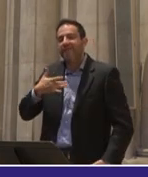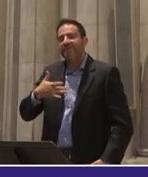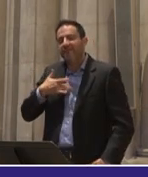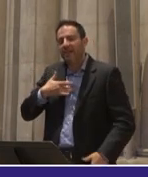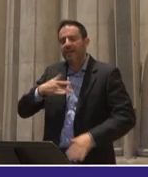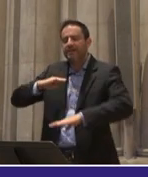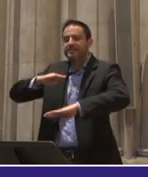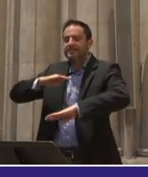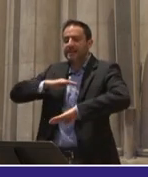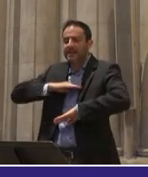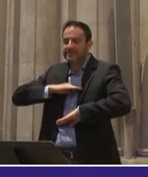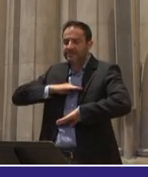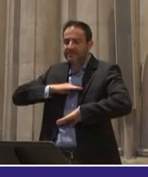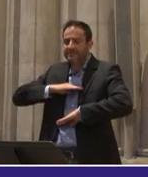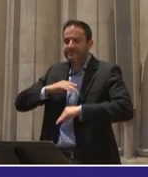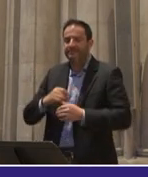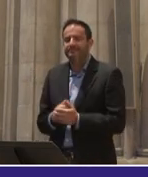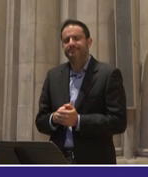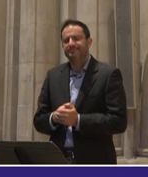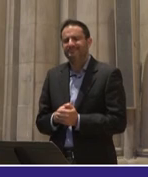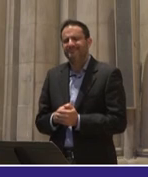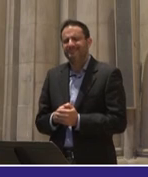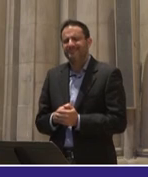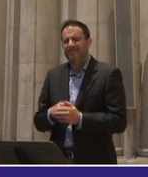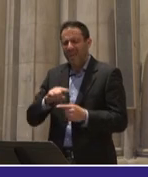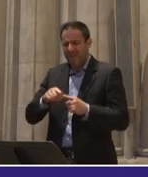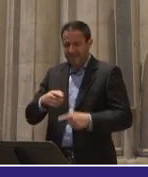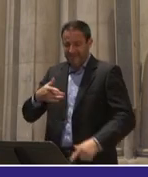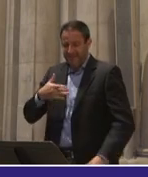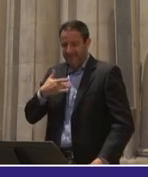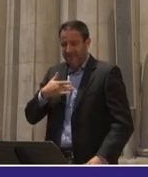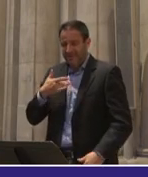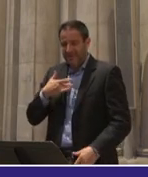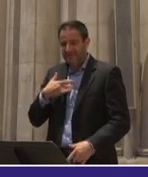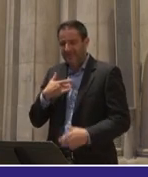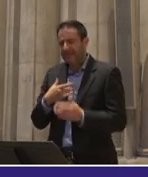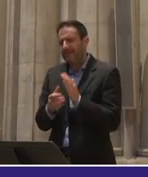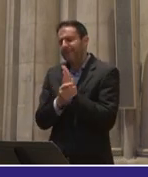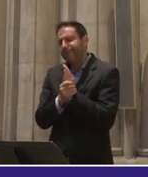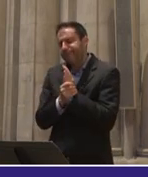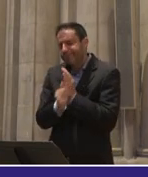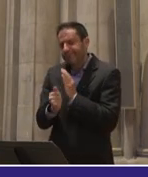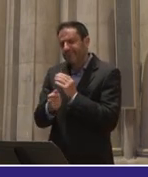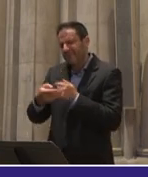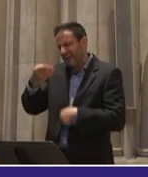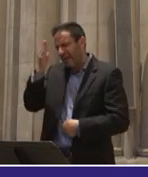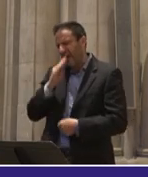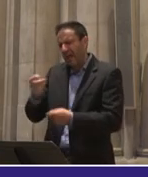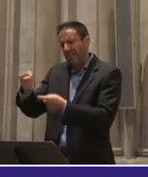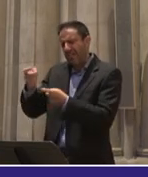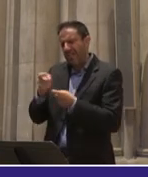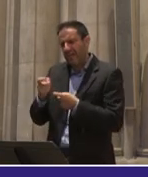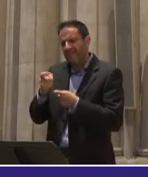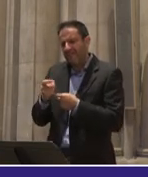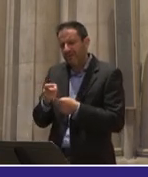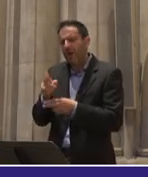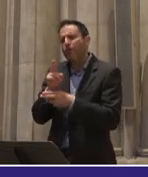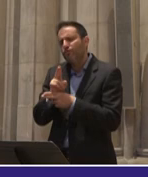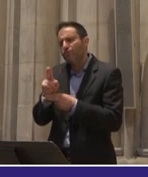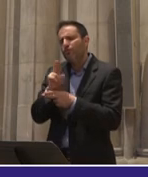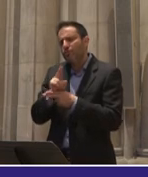satisfaction whenever you have the sense that the gifts God has given you are being put to good